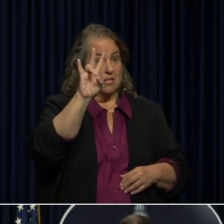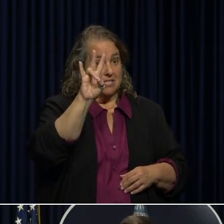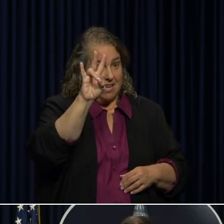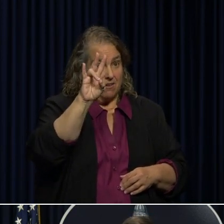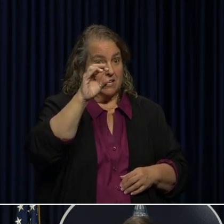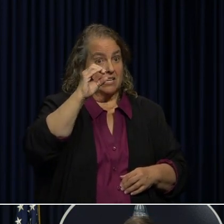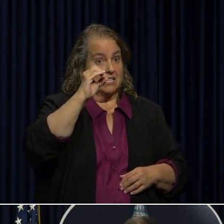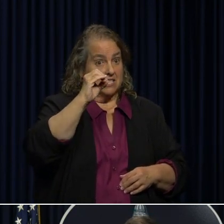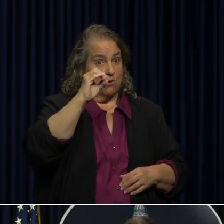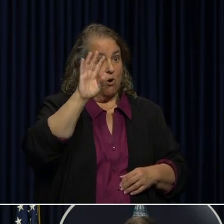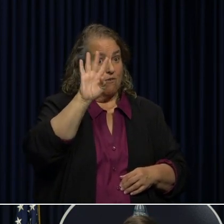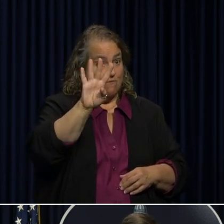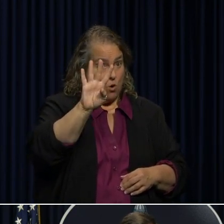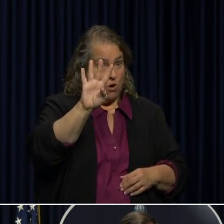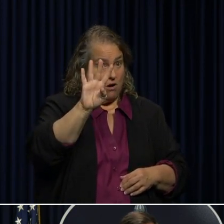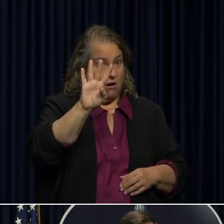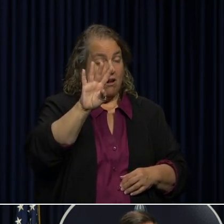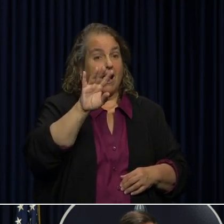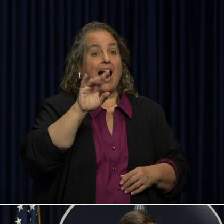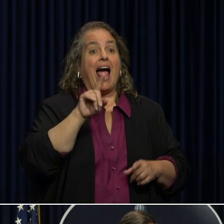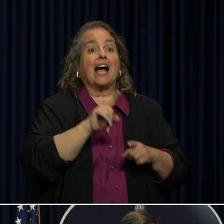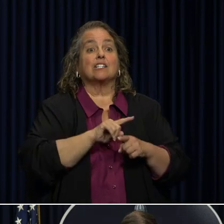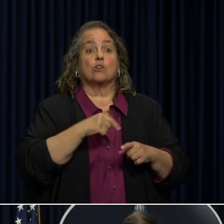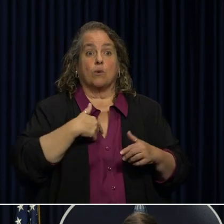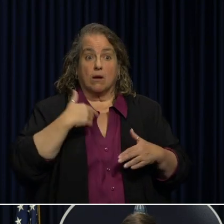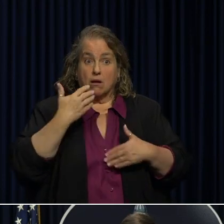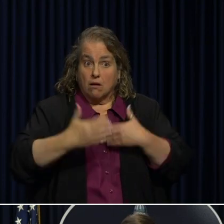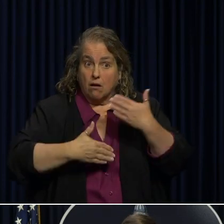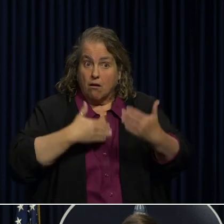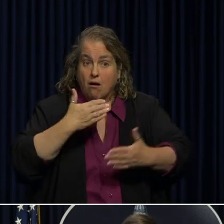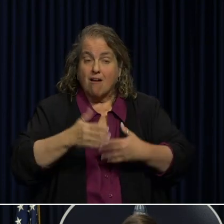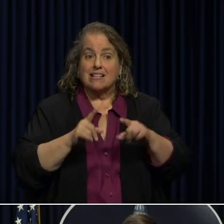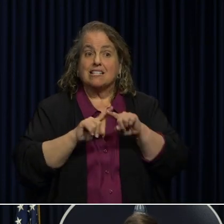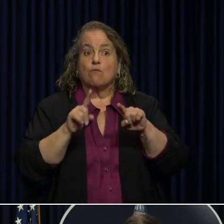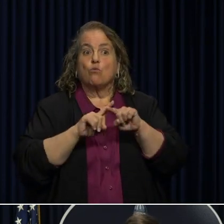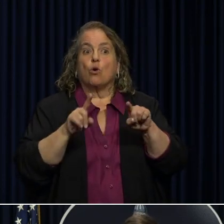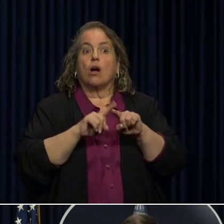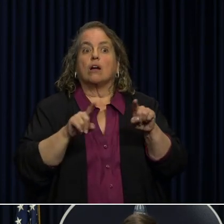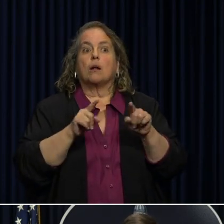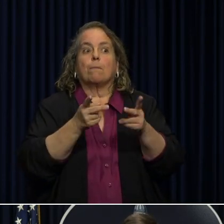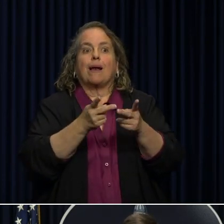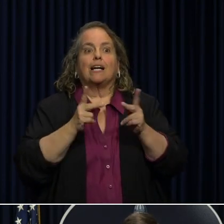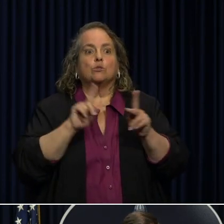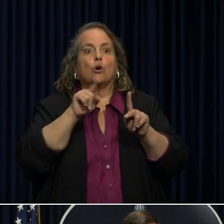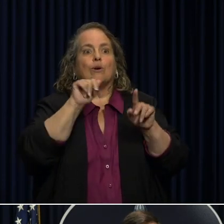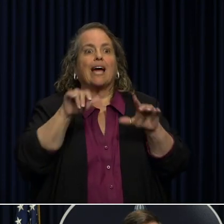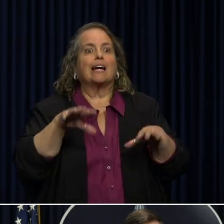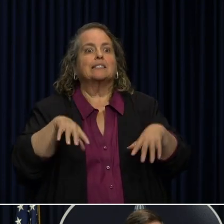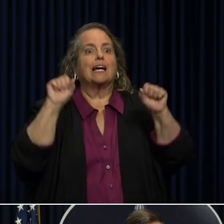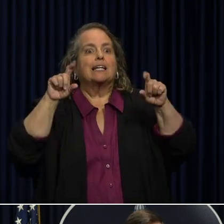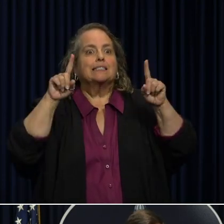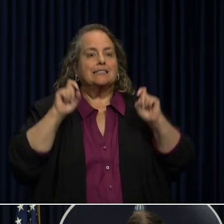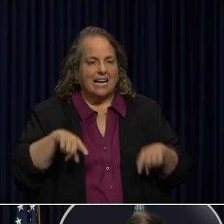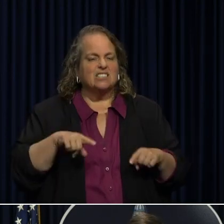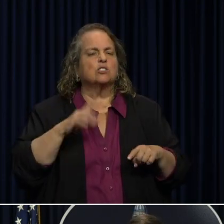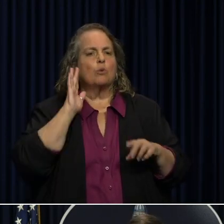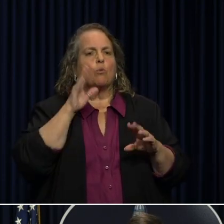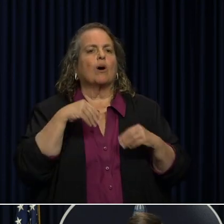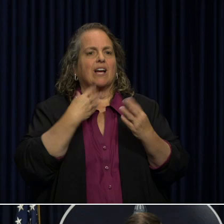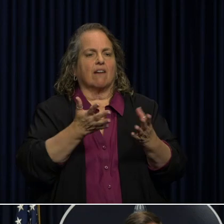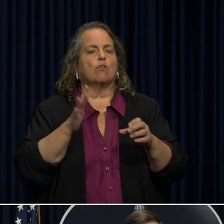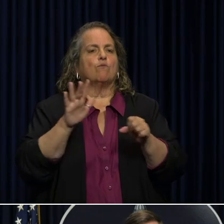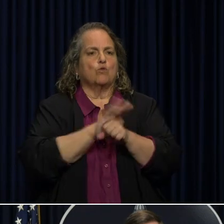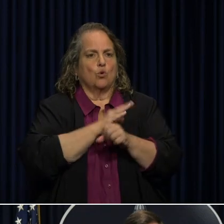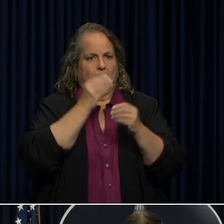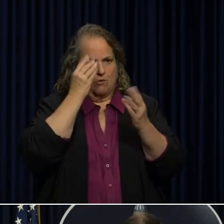270-753-0704. And as we really roll out now the different options for testing that we're going to do tomorrow, we'll make sure that we have that information